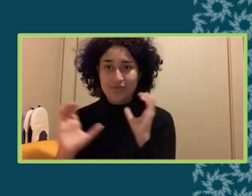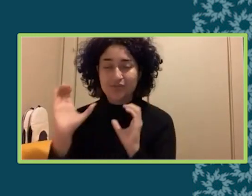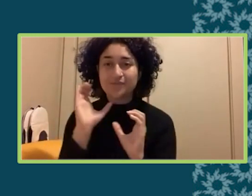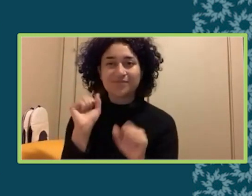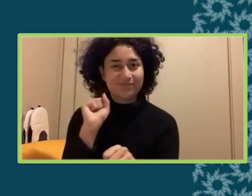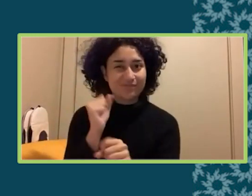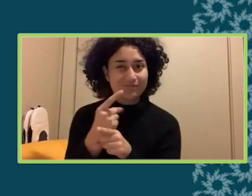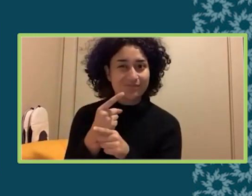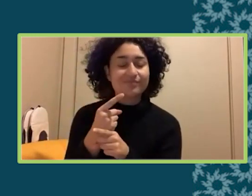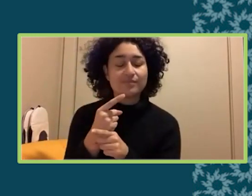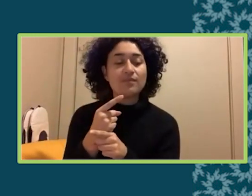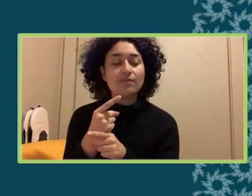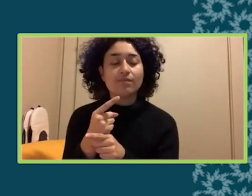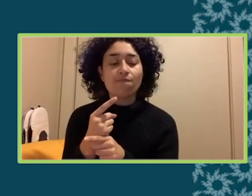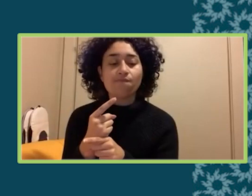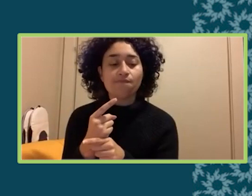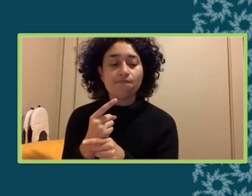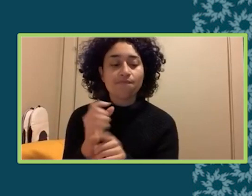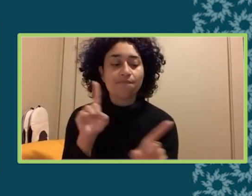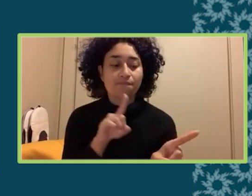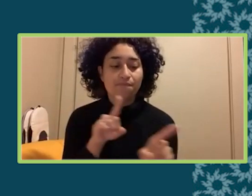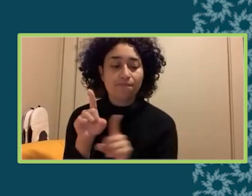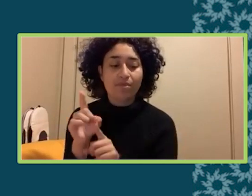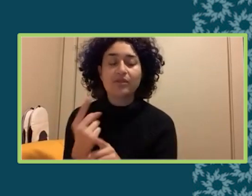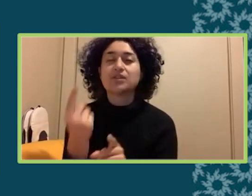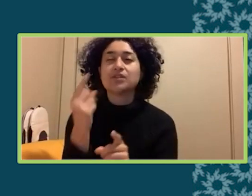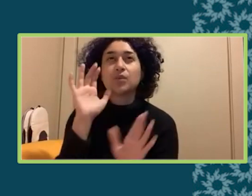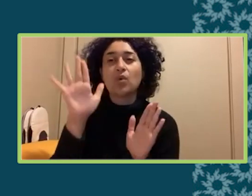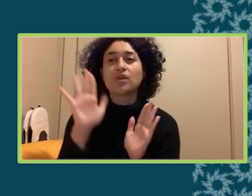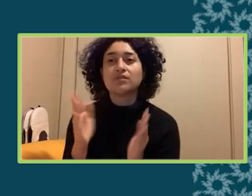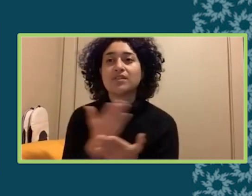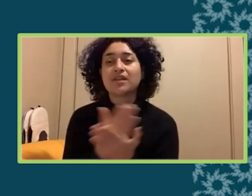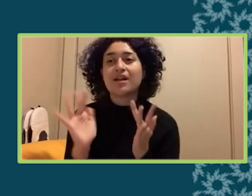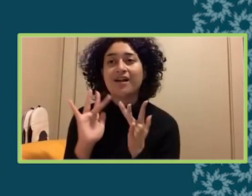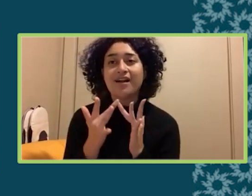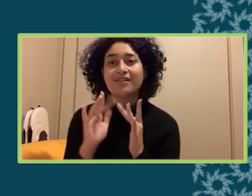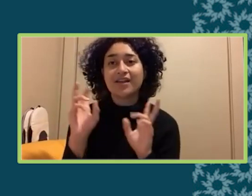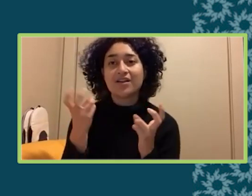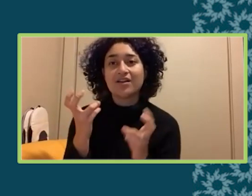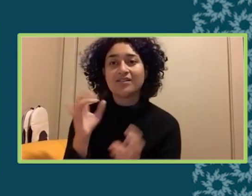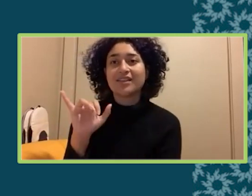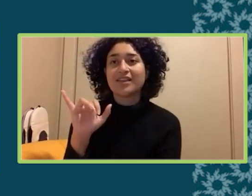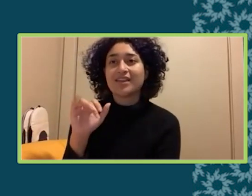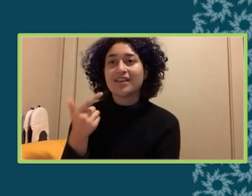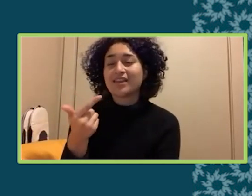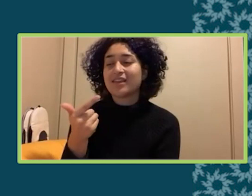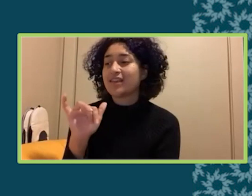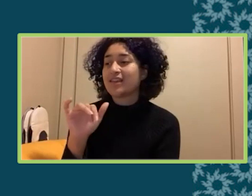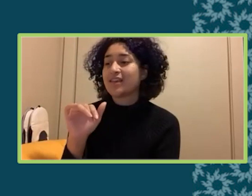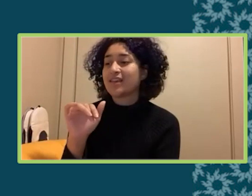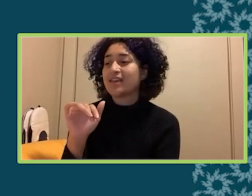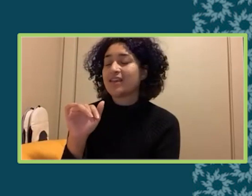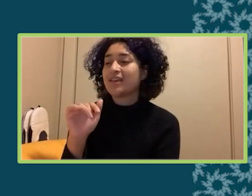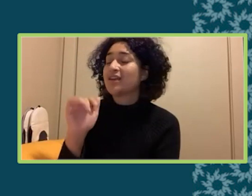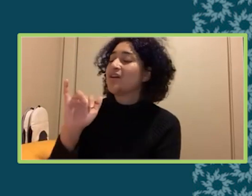right? And as well as there's this wonderful thing online called Ikigai. They say it's a Japanese thing. I don't know if it